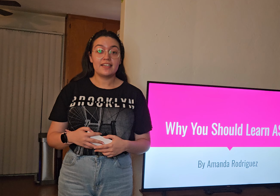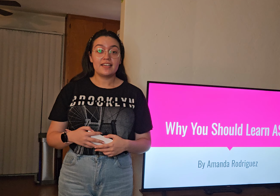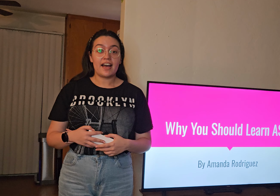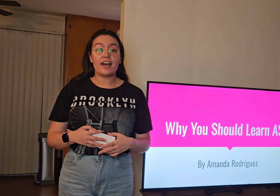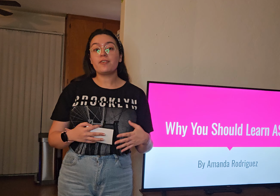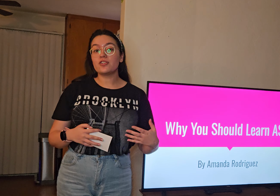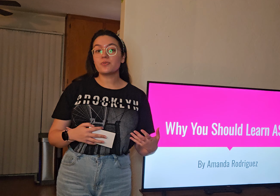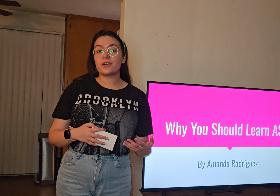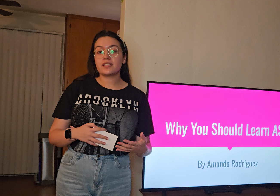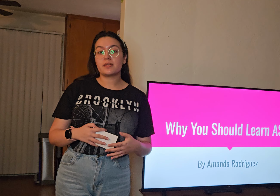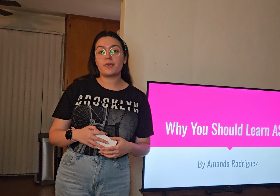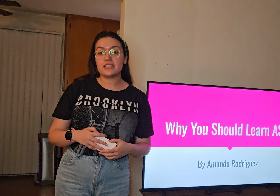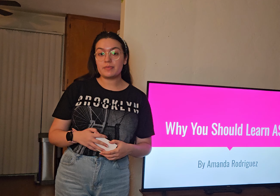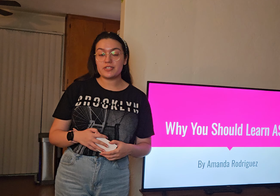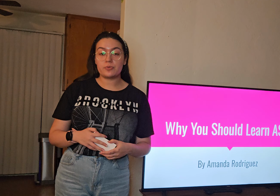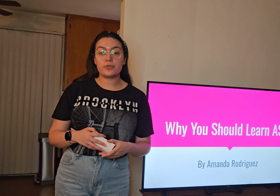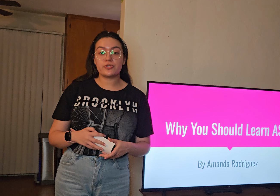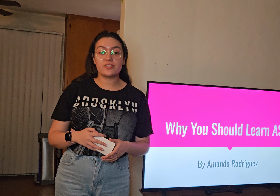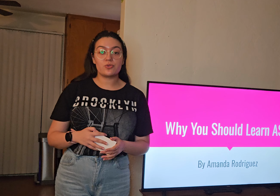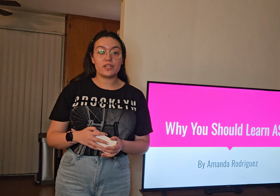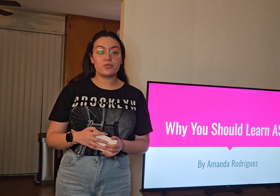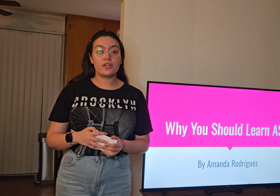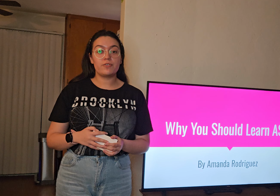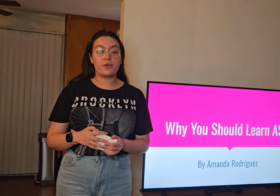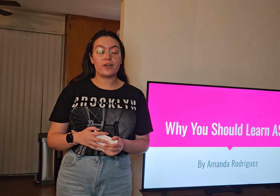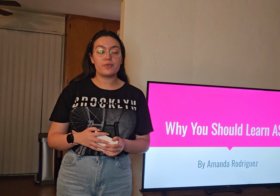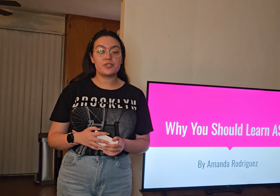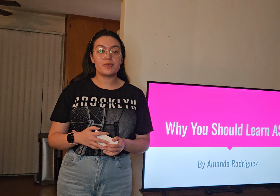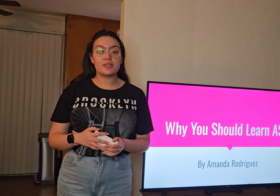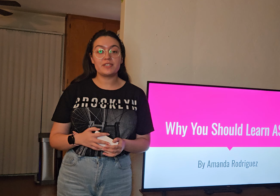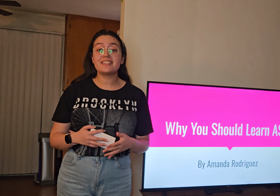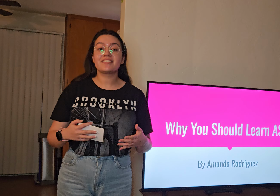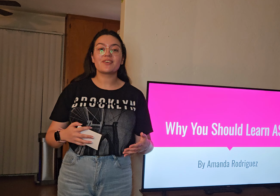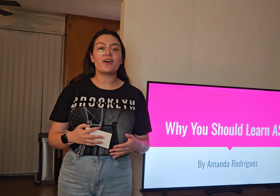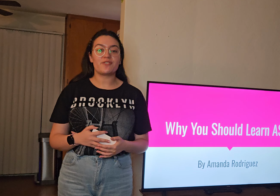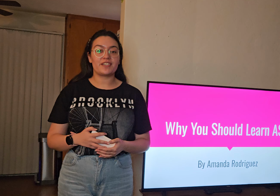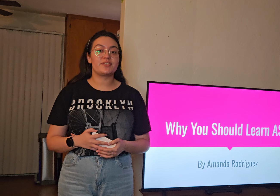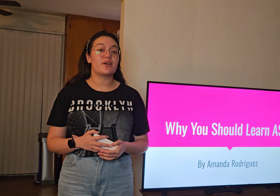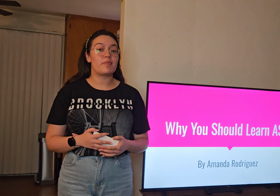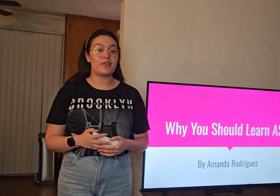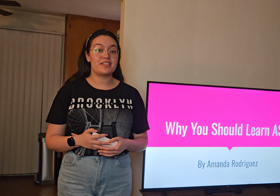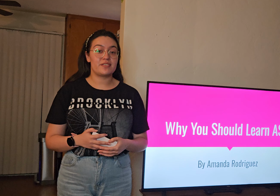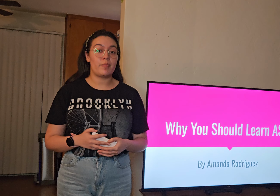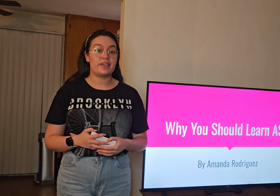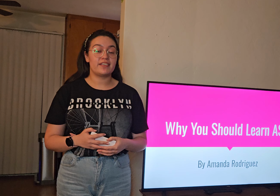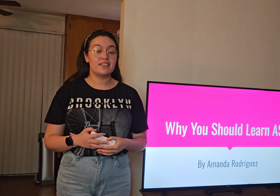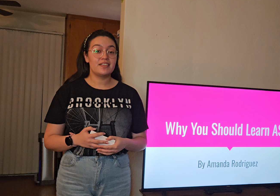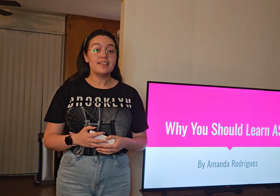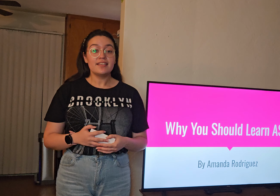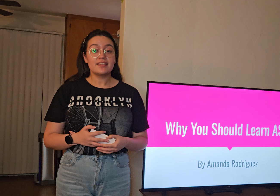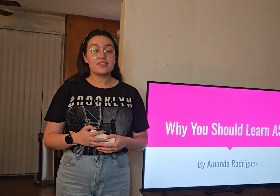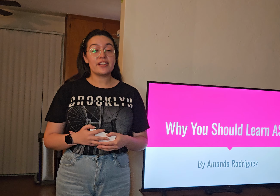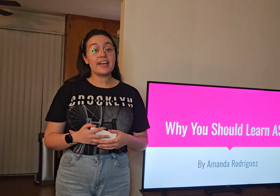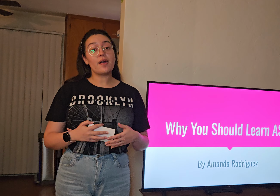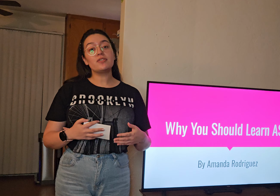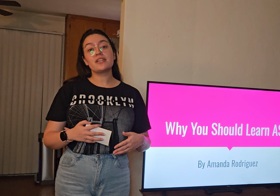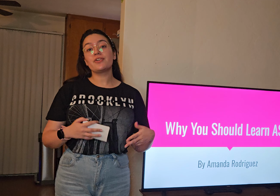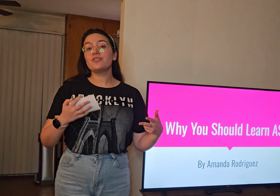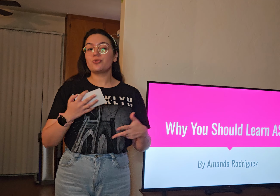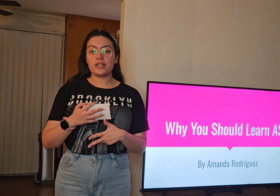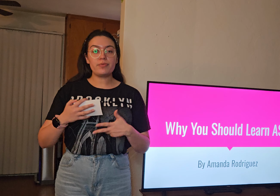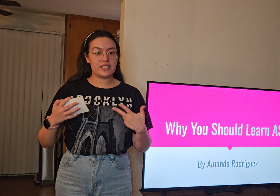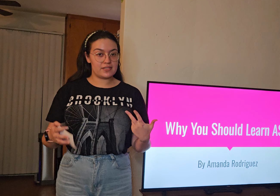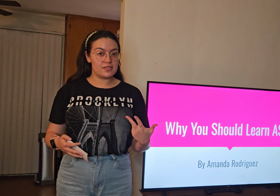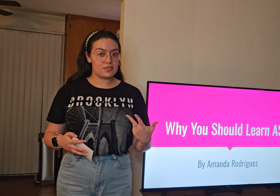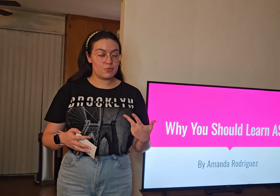then. I have also worked as a part-time interpreter since 2024, which makes me decently qualified to talk about this topic. Today, I will